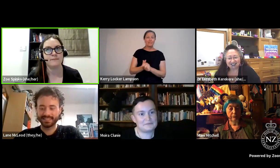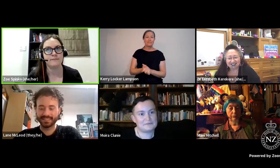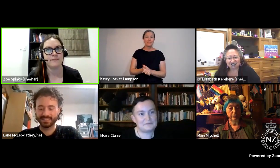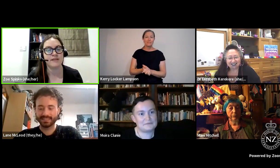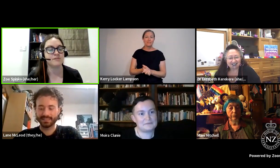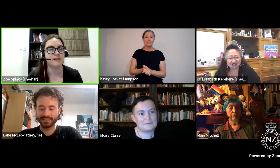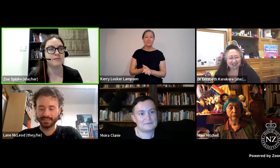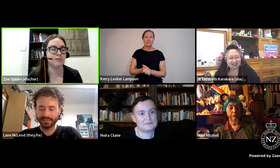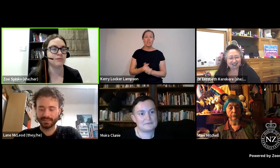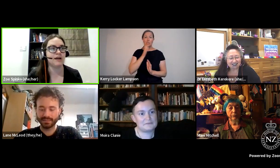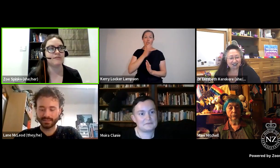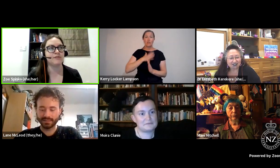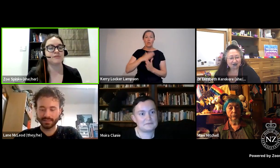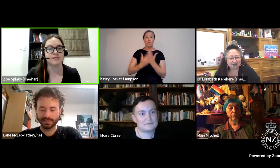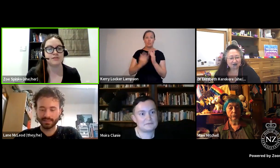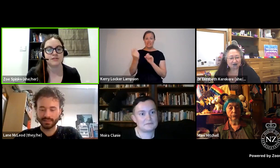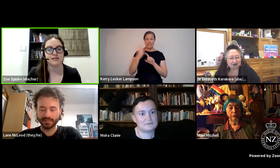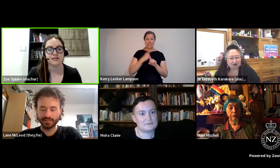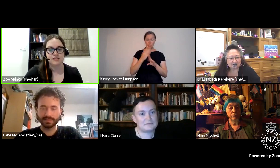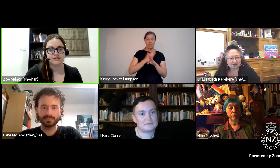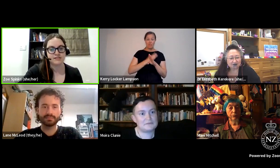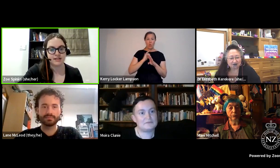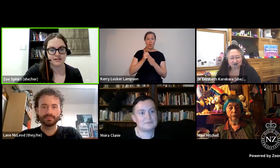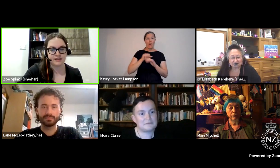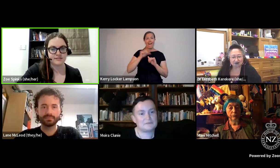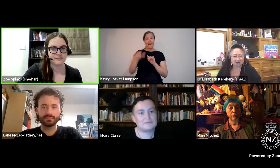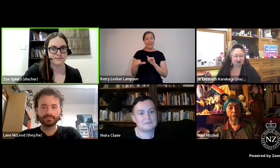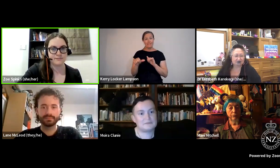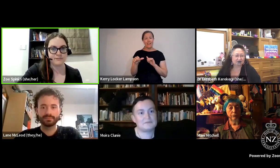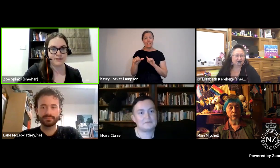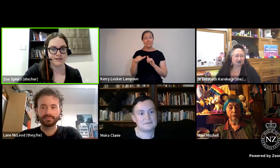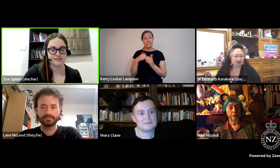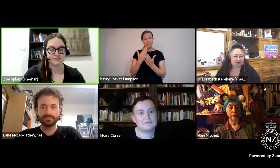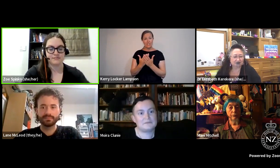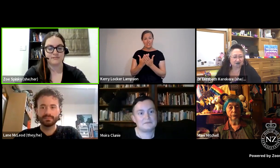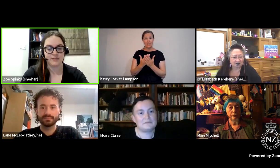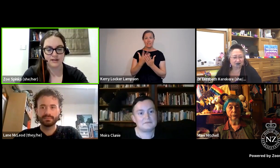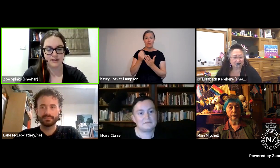if you want to message me before or after your submission, just to get